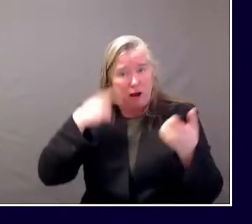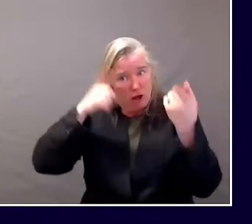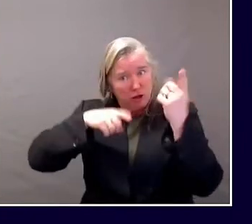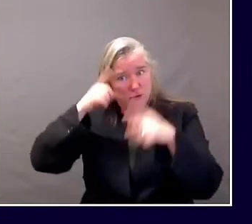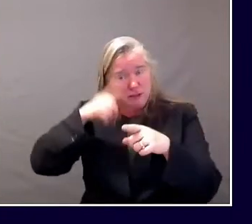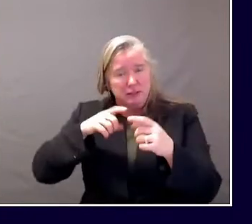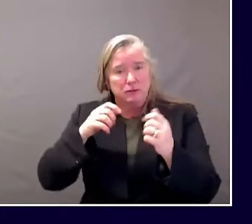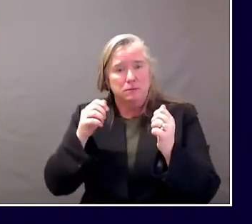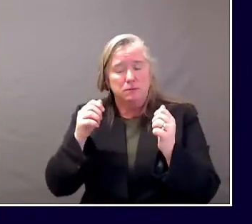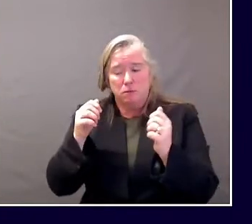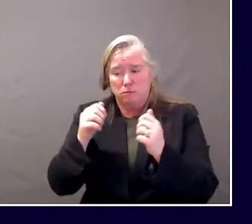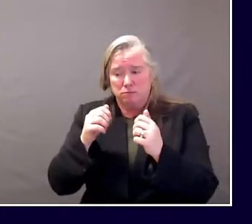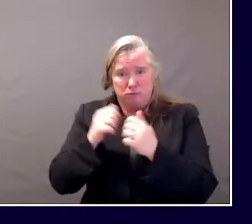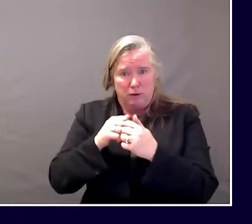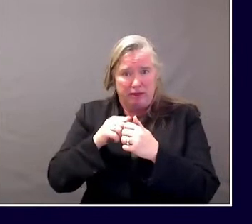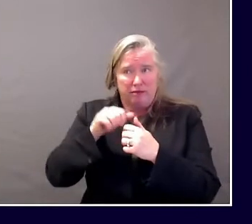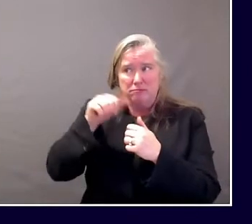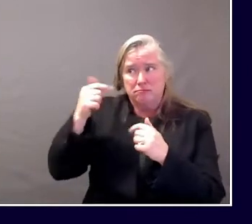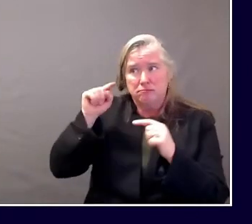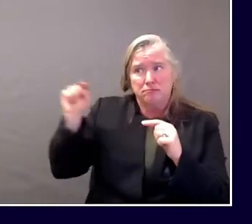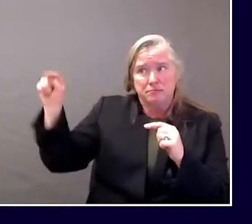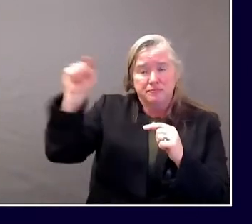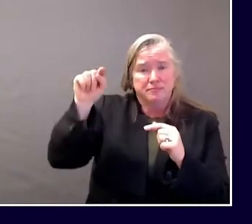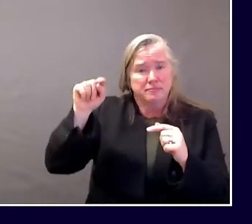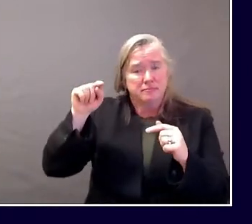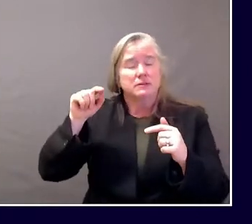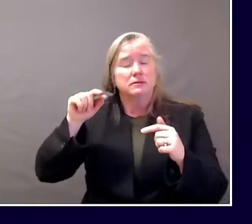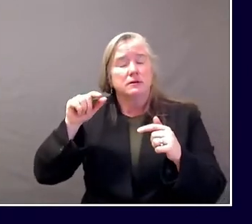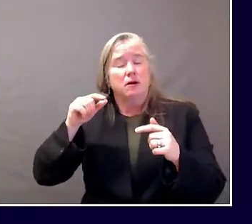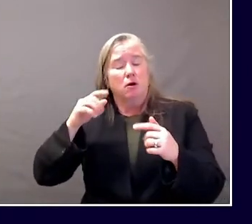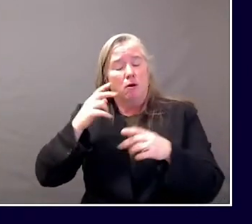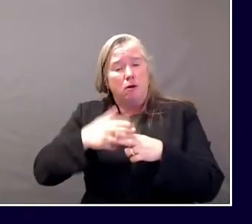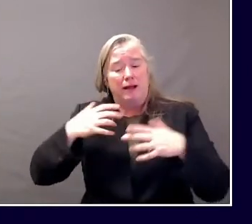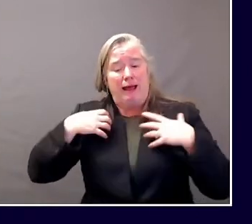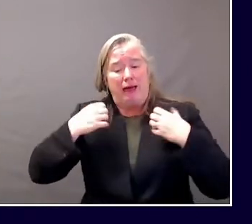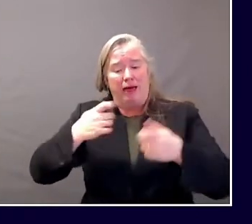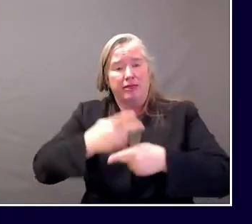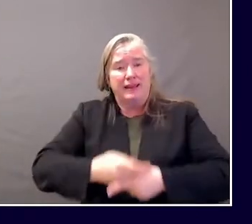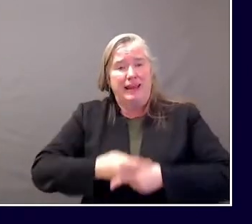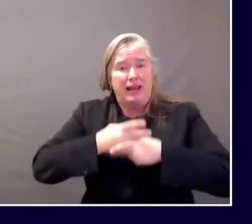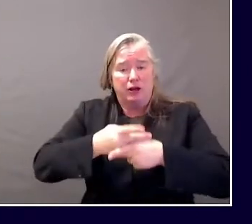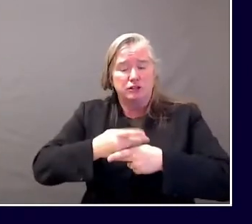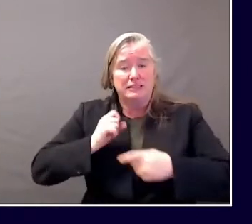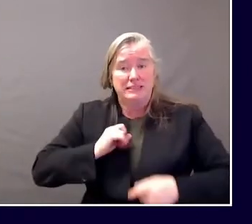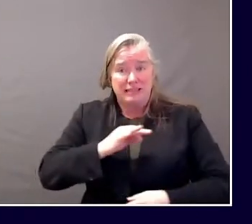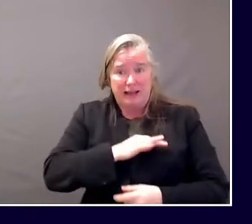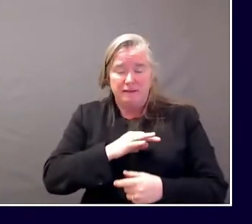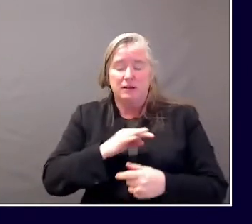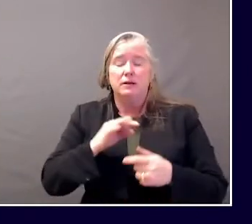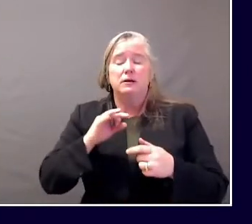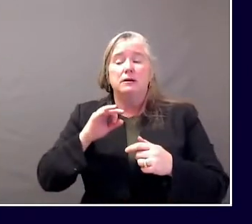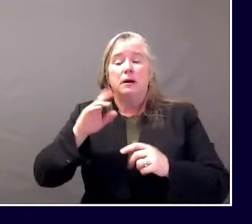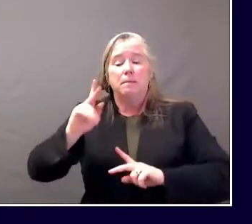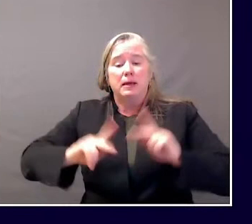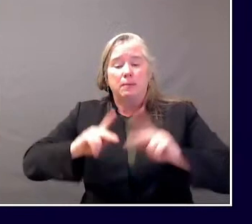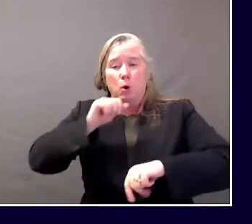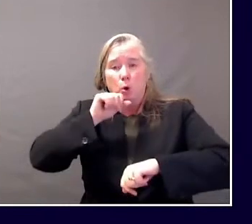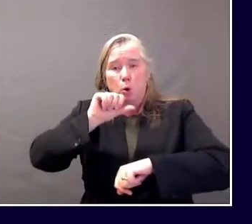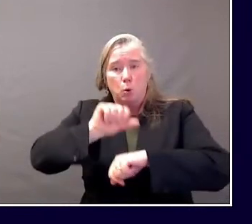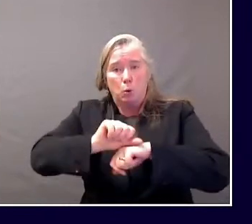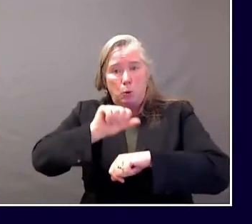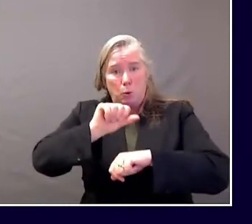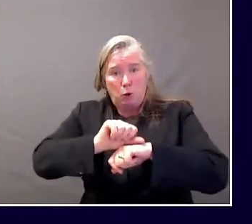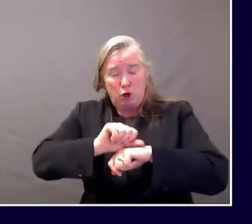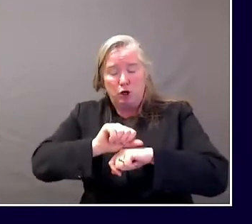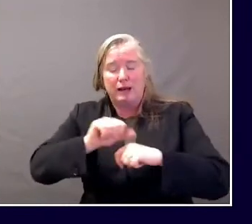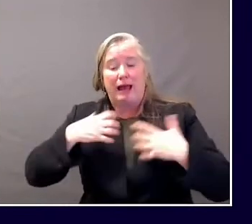ACIP that healthcare provider, healthcare personnel means those people in a healthcare setting who could